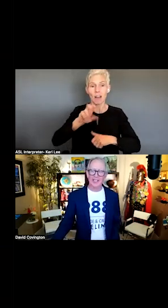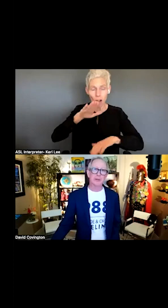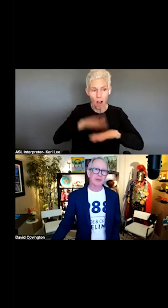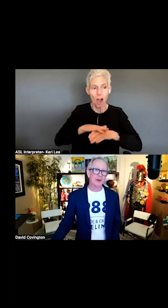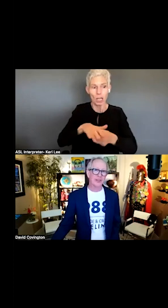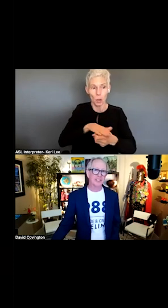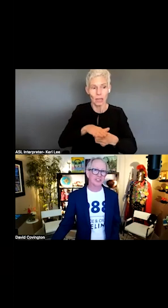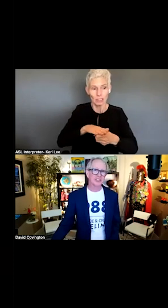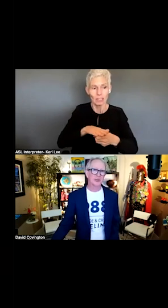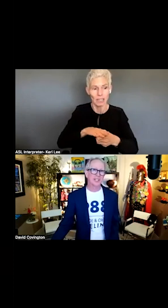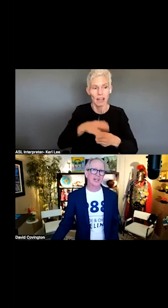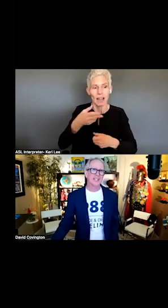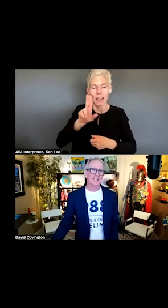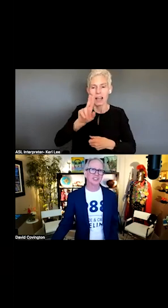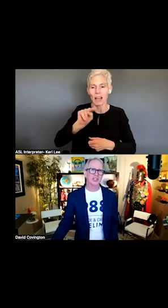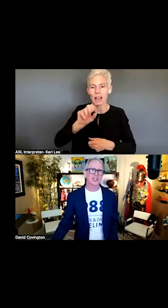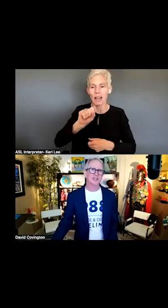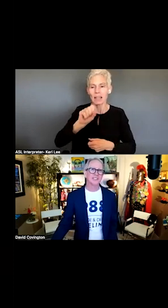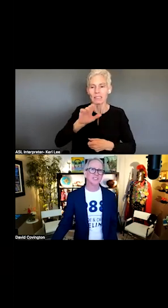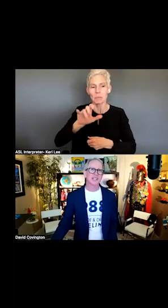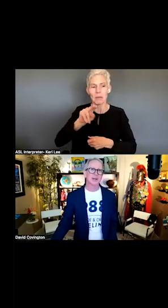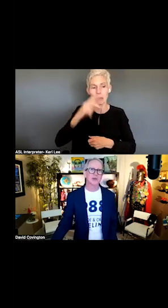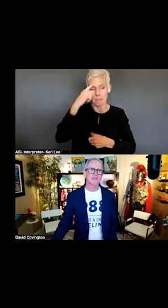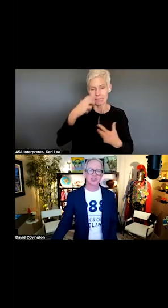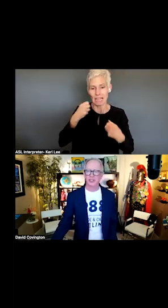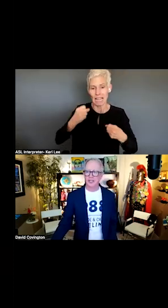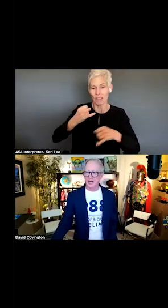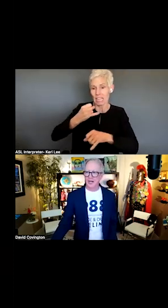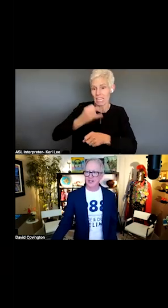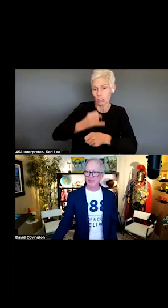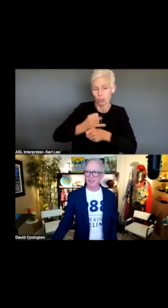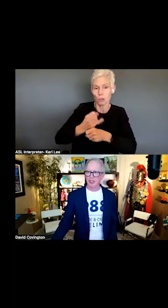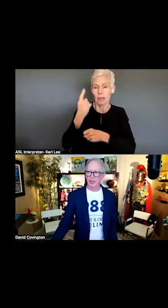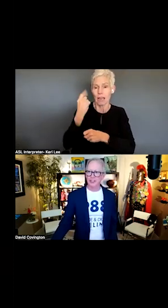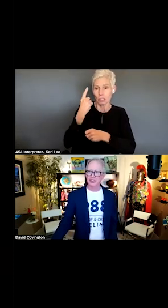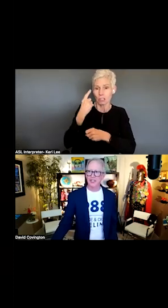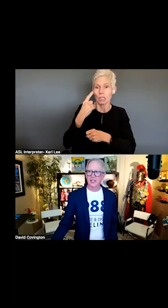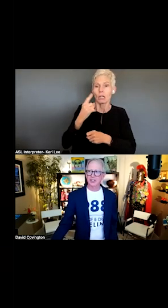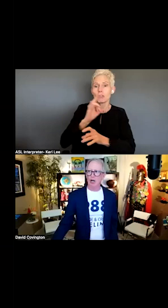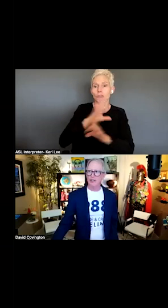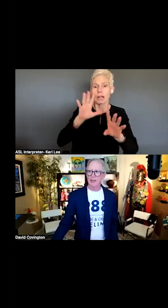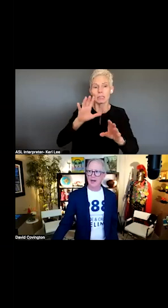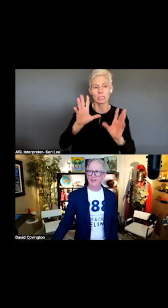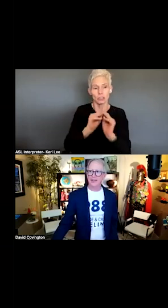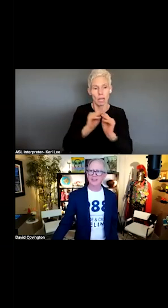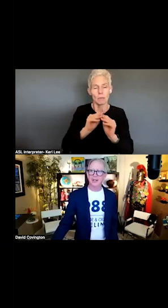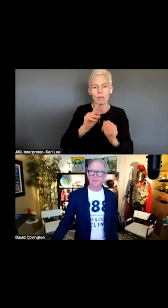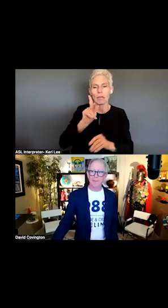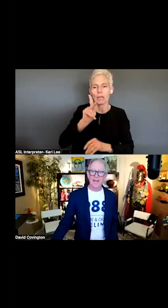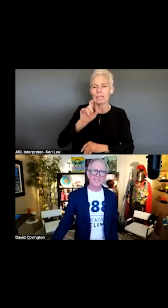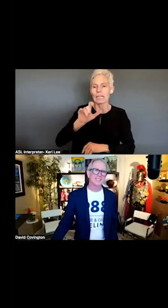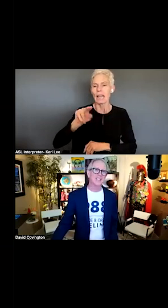The Huntsman Mental Health Institute, last year in Crisis Jam, we featured Kevin Curtis talking about